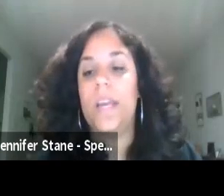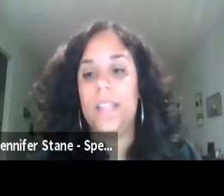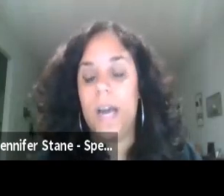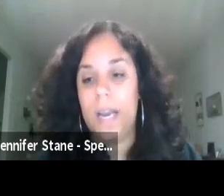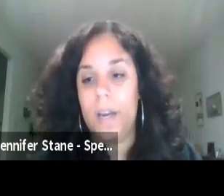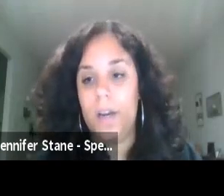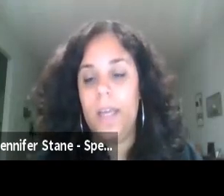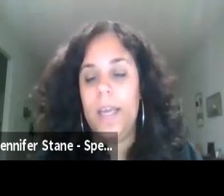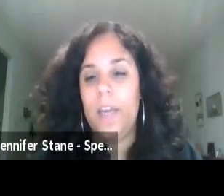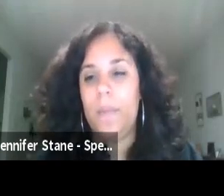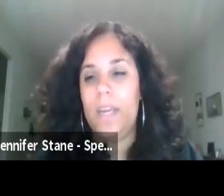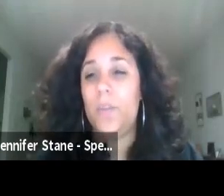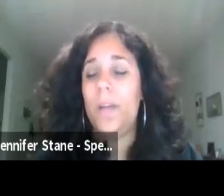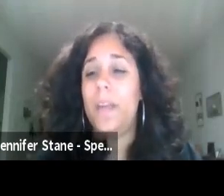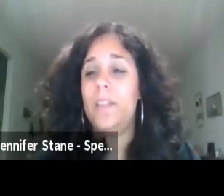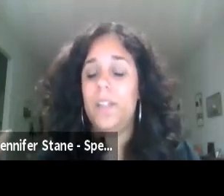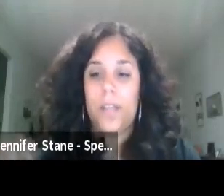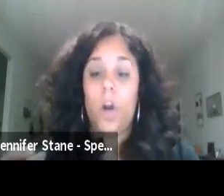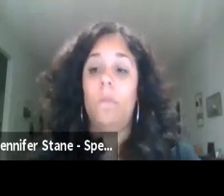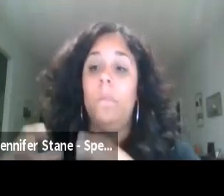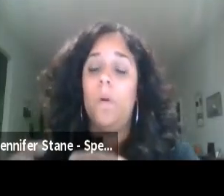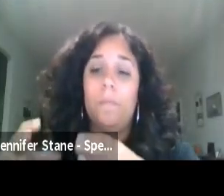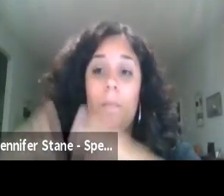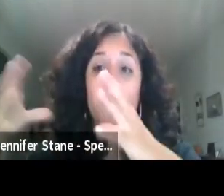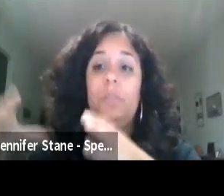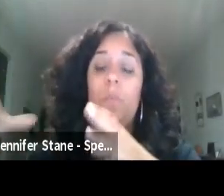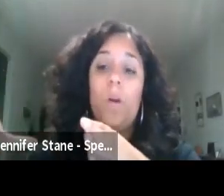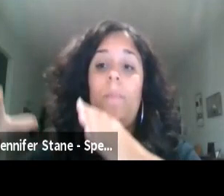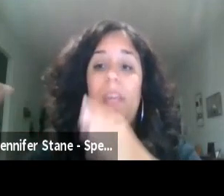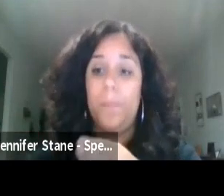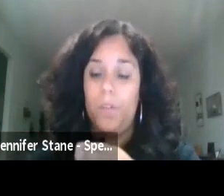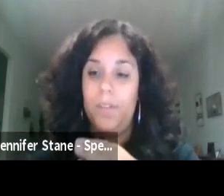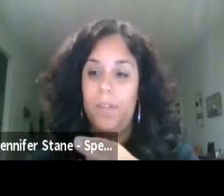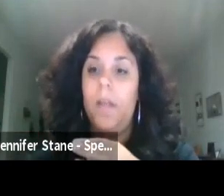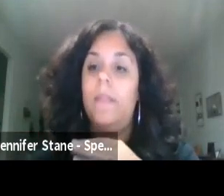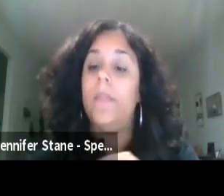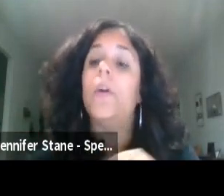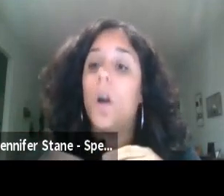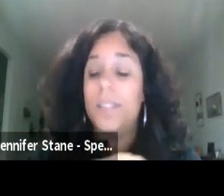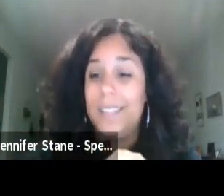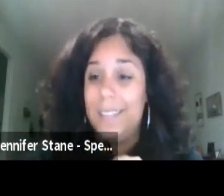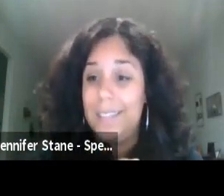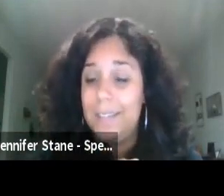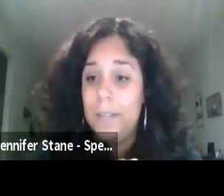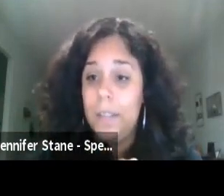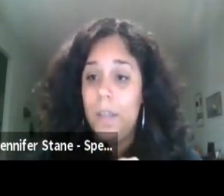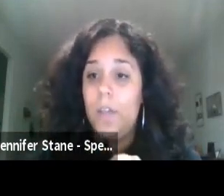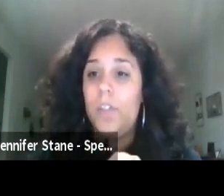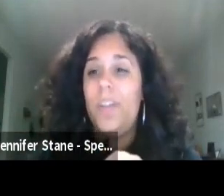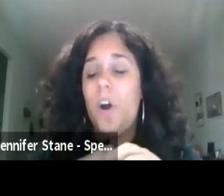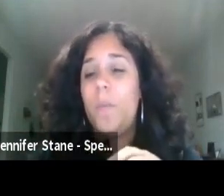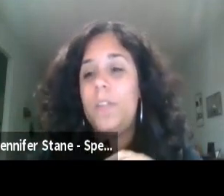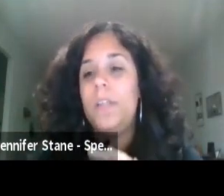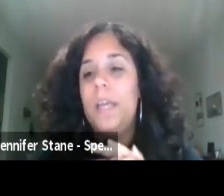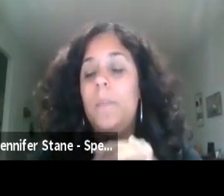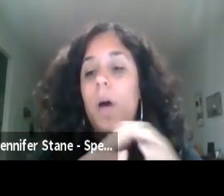that score gets higher, what it means is there are much more people than there are dentists.